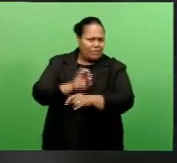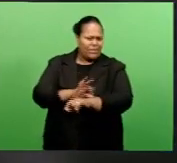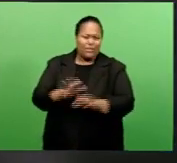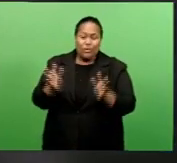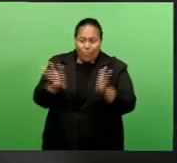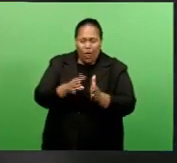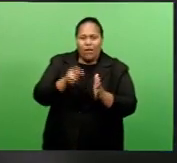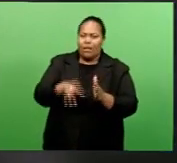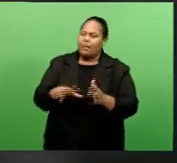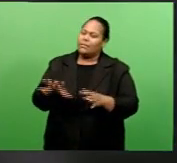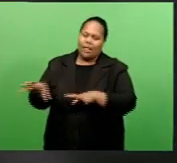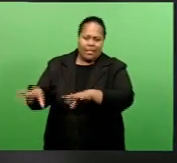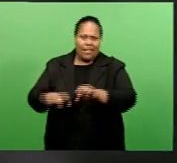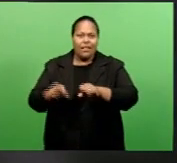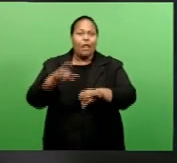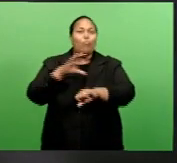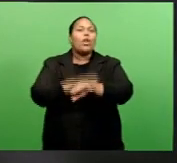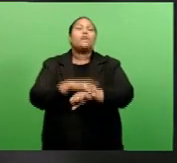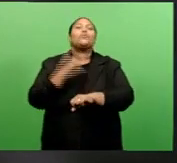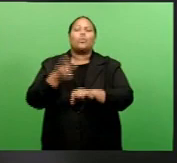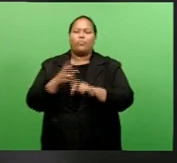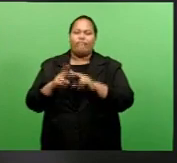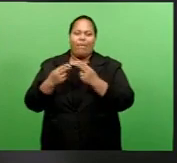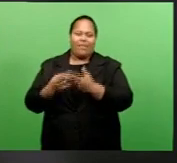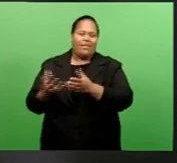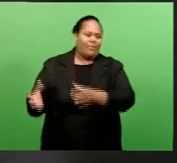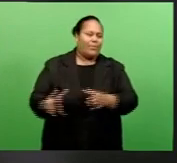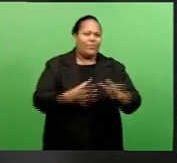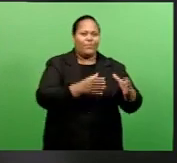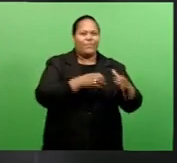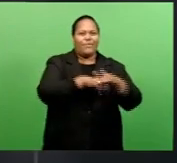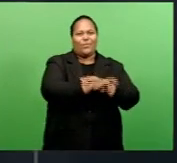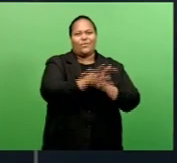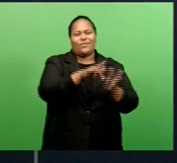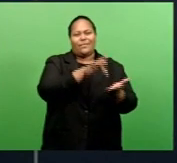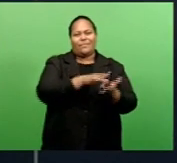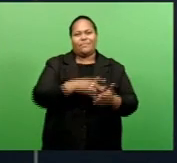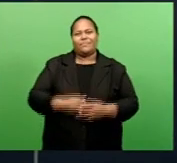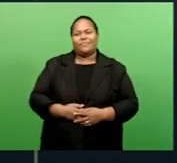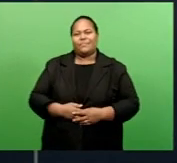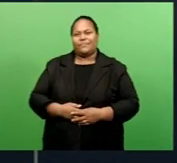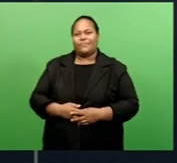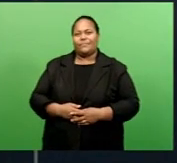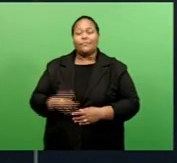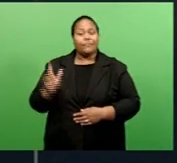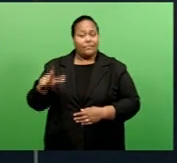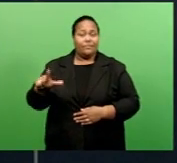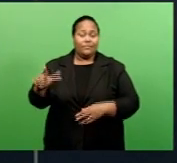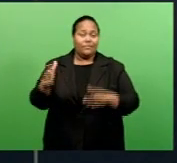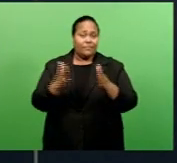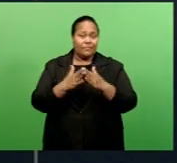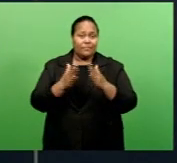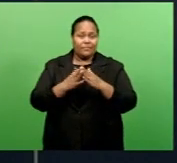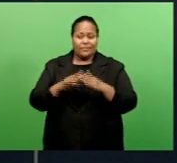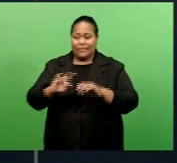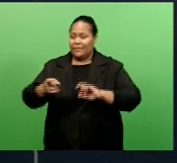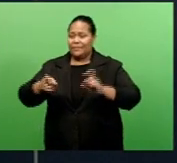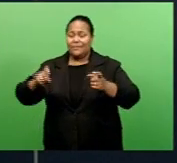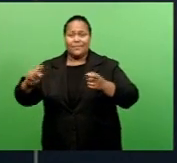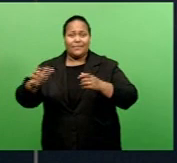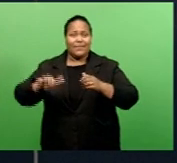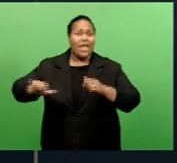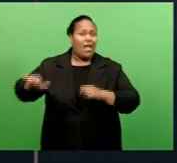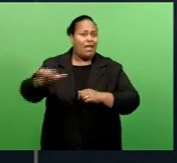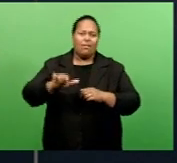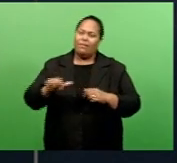were evacuated by police. Kritika Kumar, FBC News. Lambasa town and nearby areas were not spared,